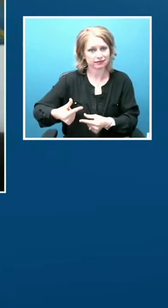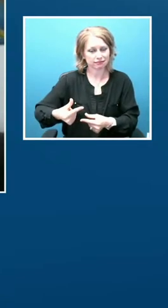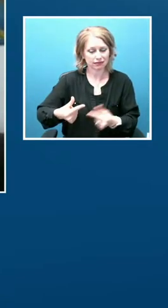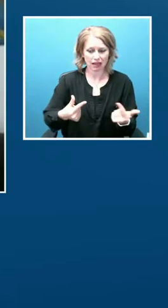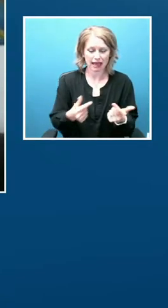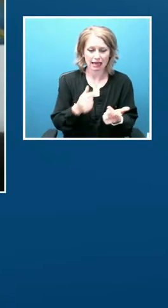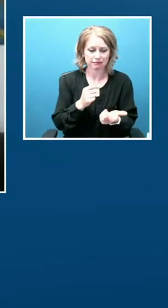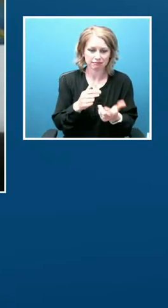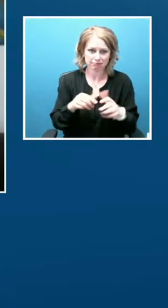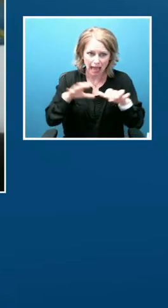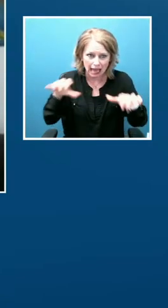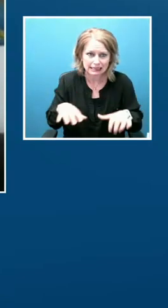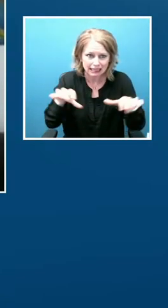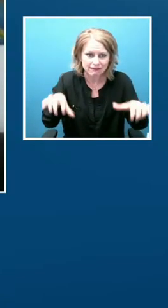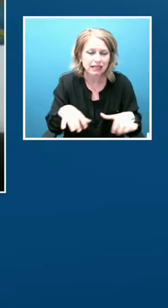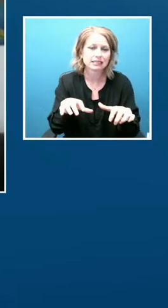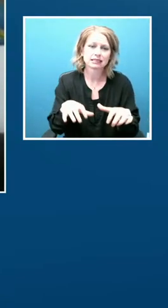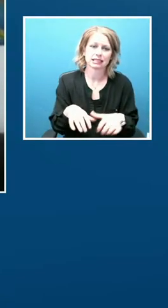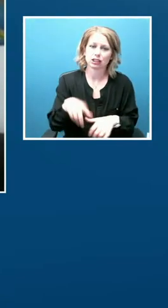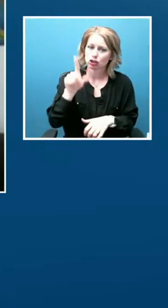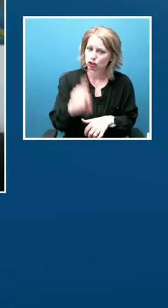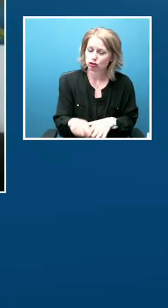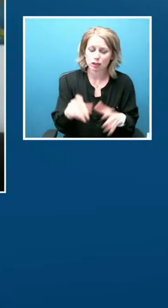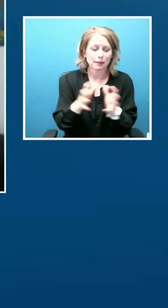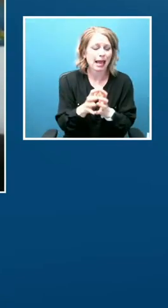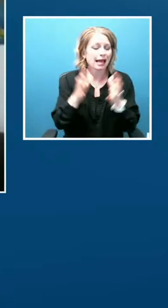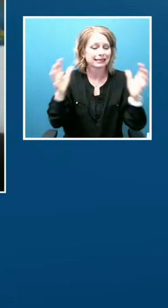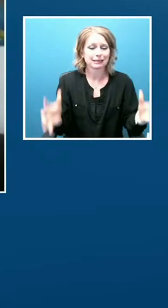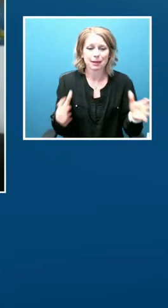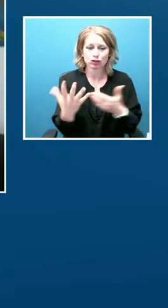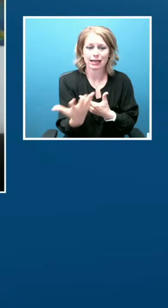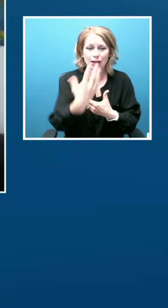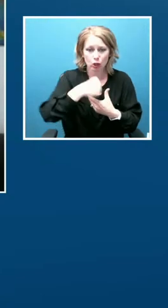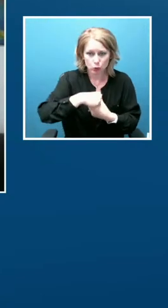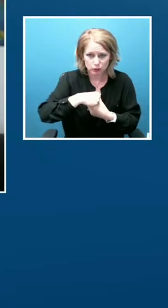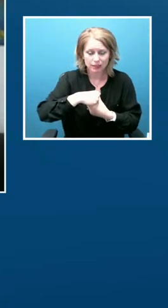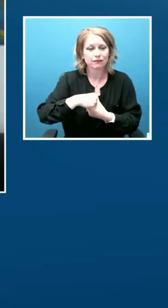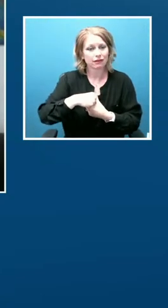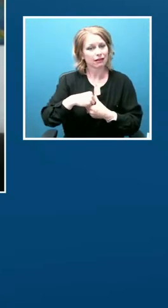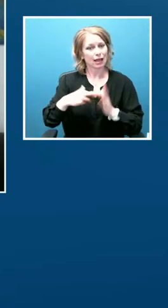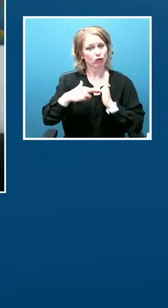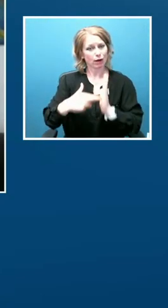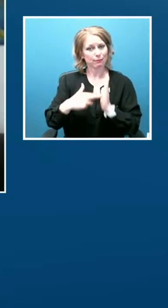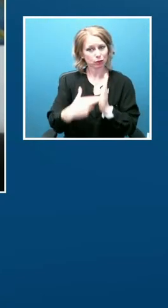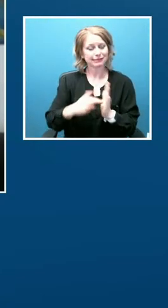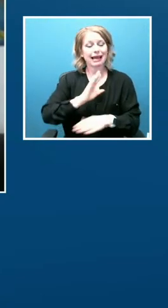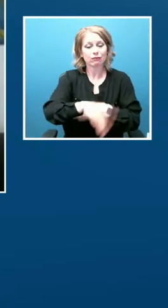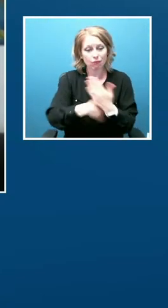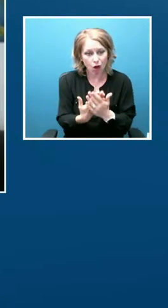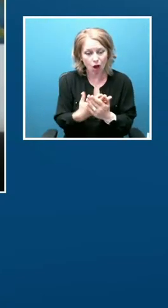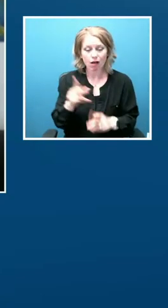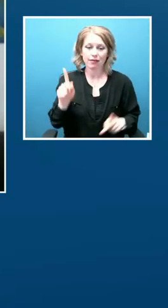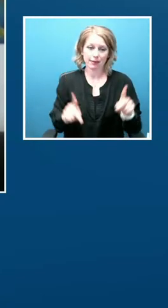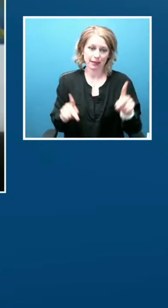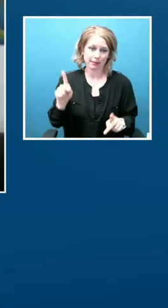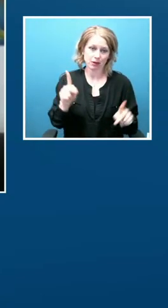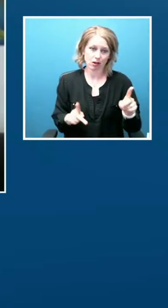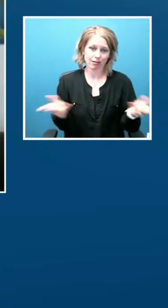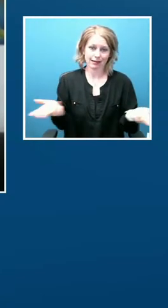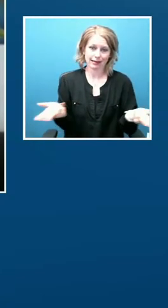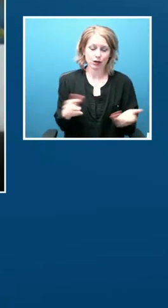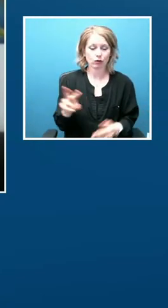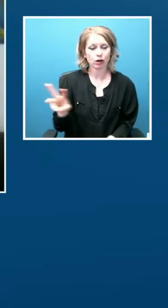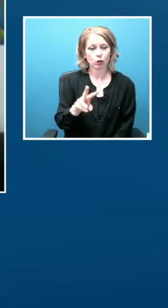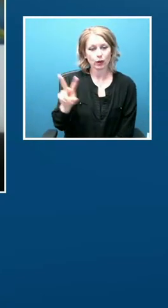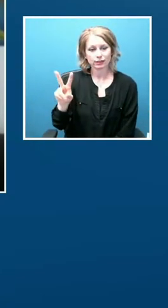that should be as inclusive and representative of West Virginia Democrats as much as possible. I know